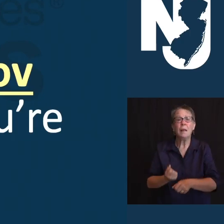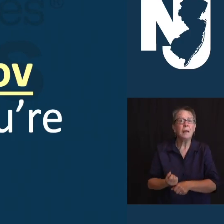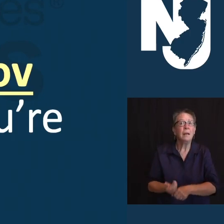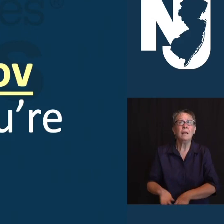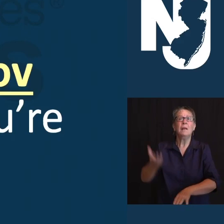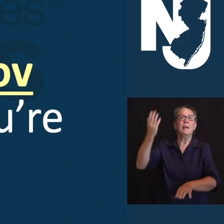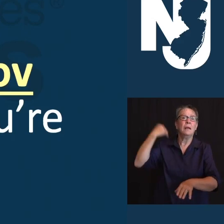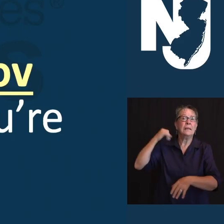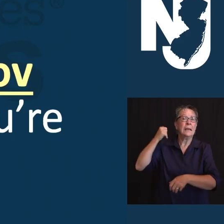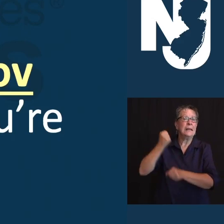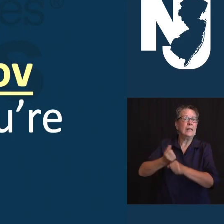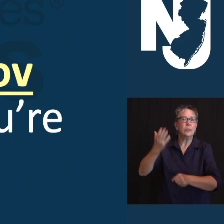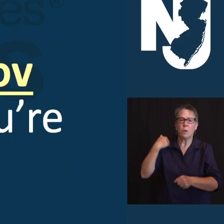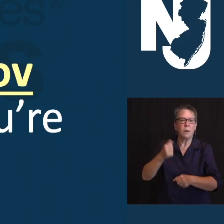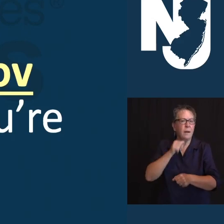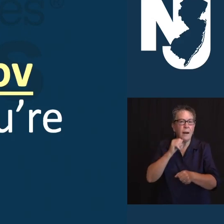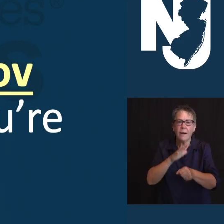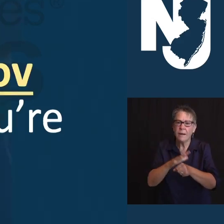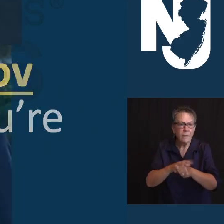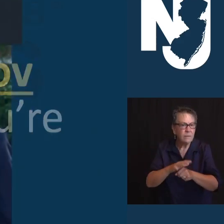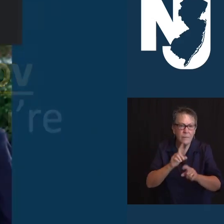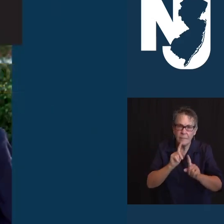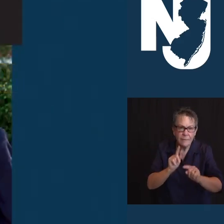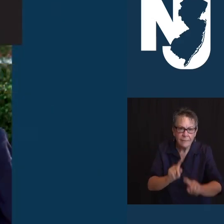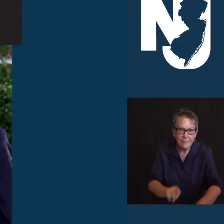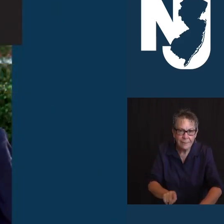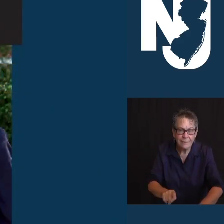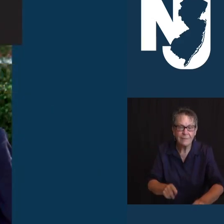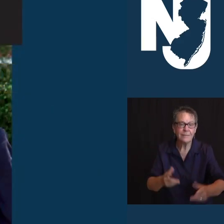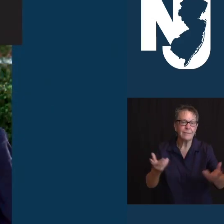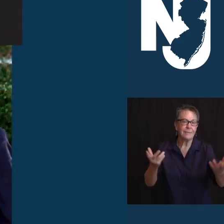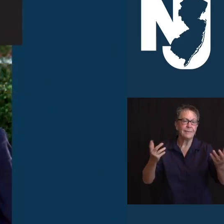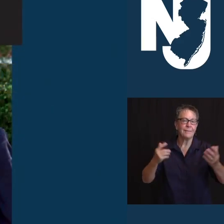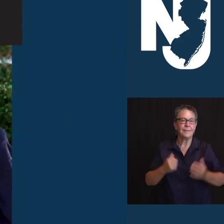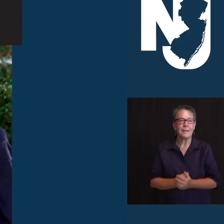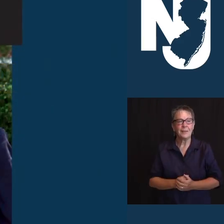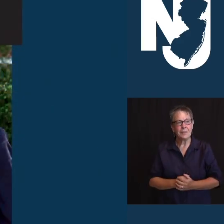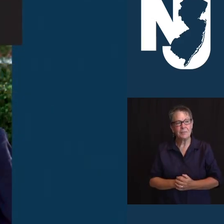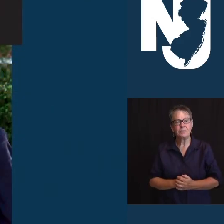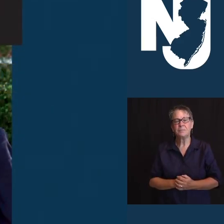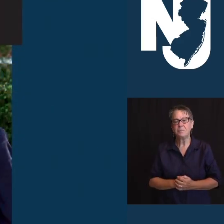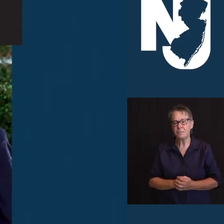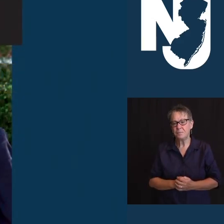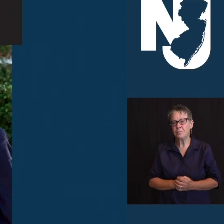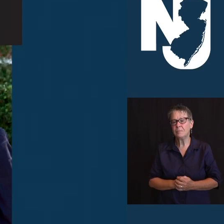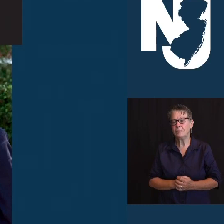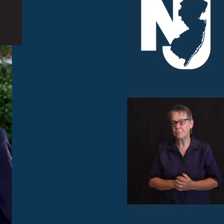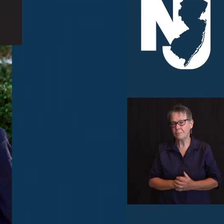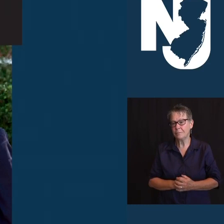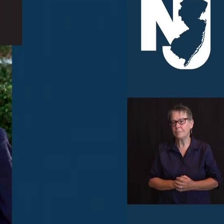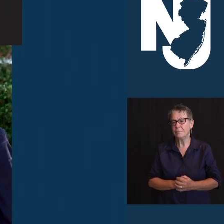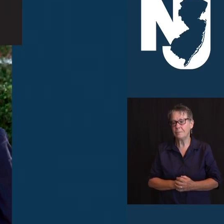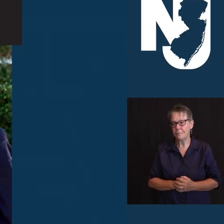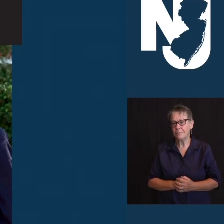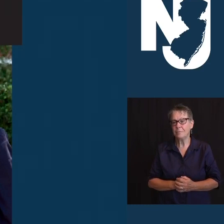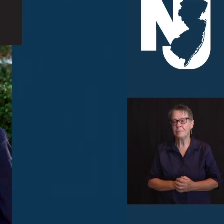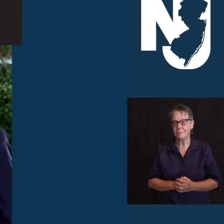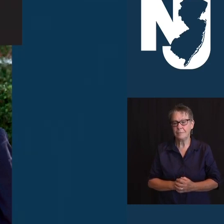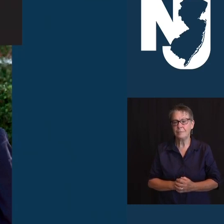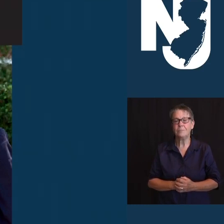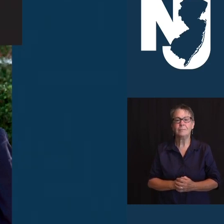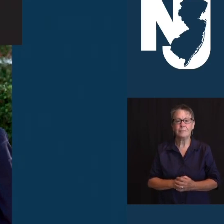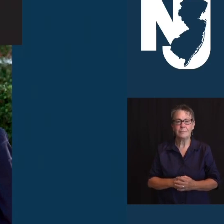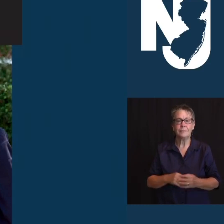counted too. Finally today, I want to recognize the Princeton Legal Search Group, another of the many small businesses